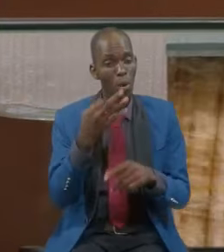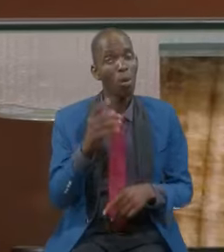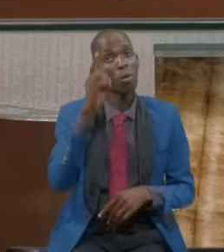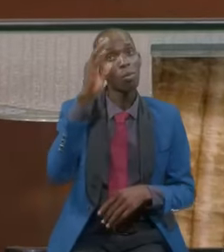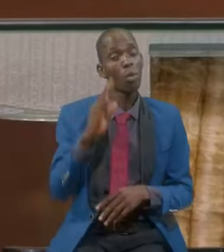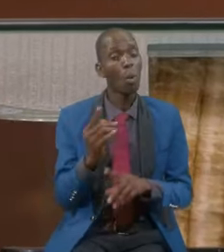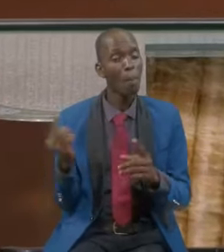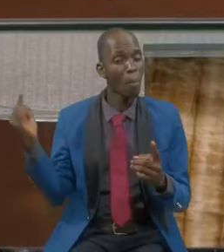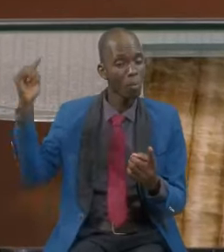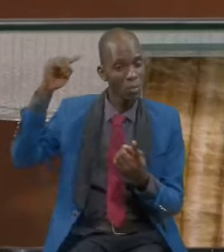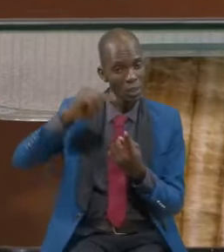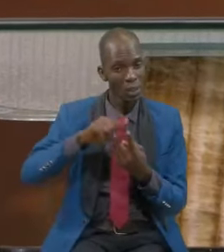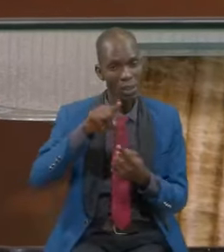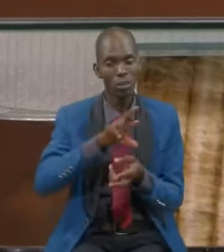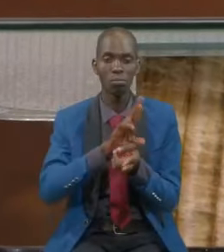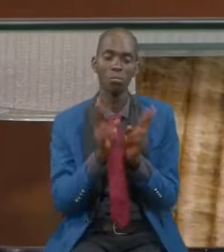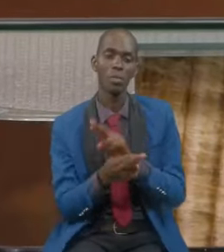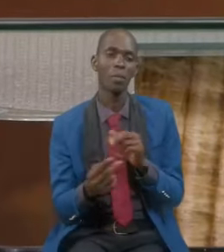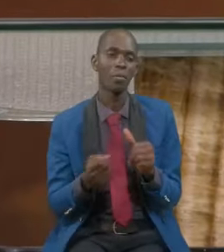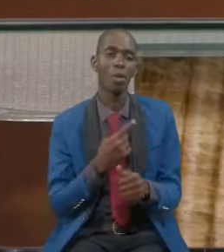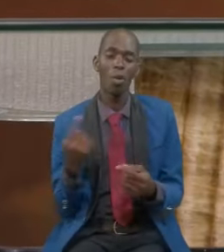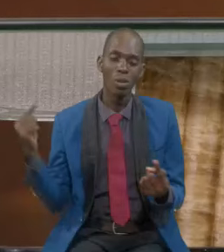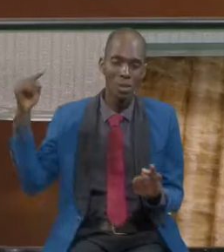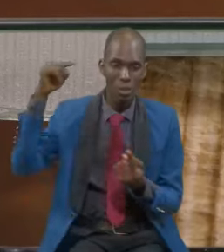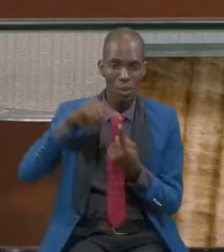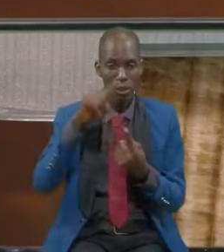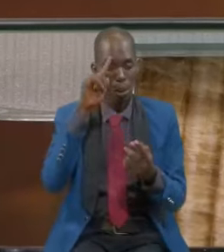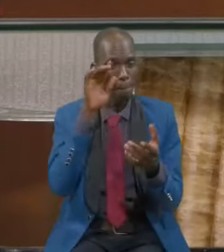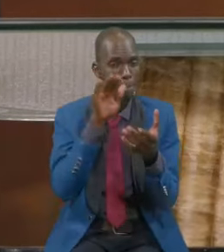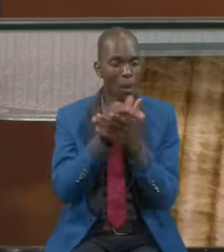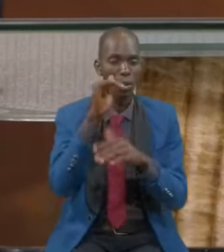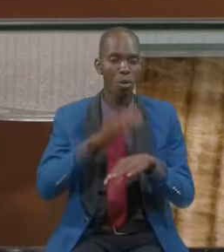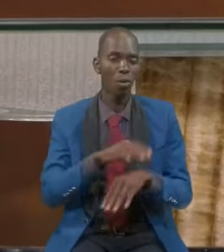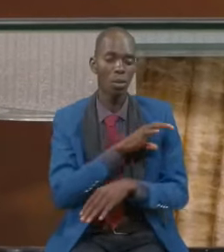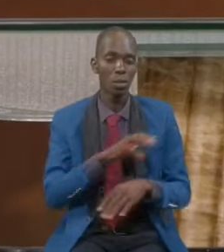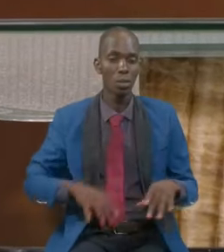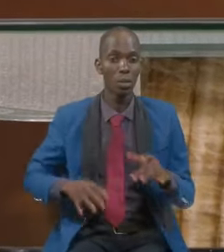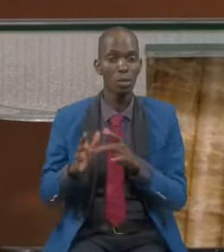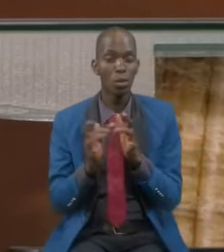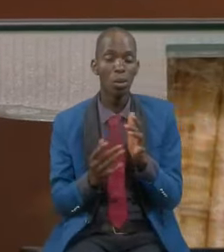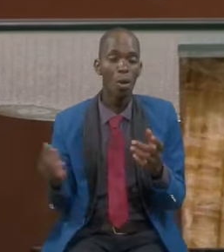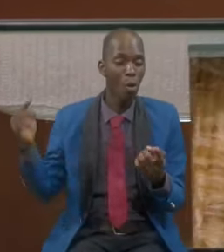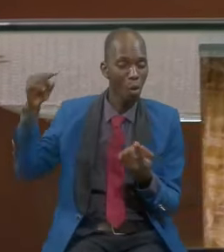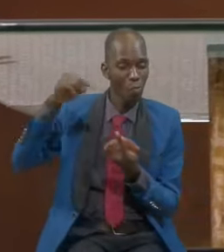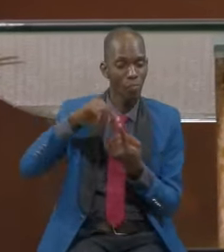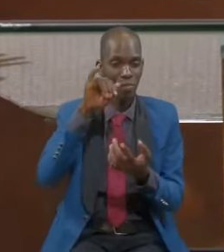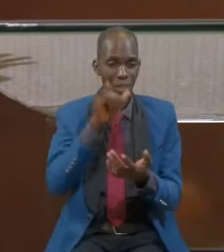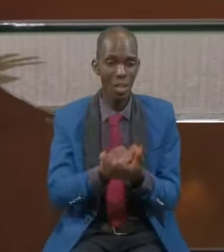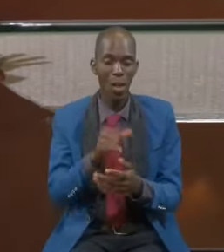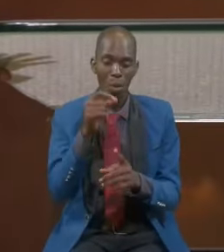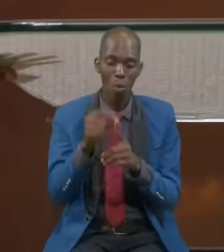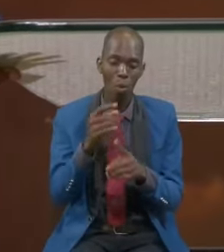until you repent, until you believe on the Lord Jesus Christ, until that